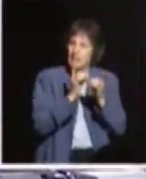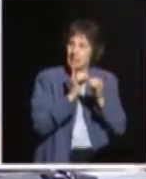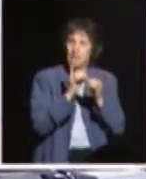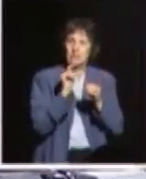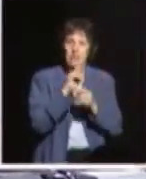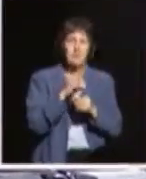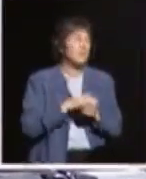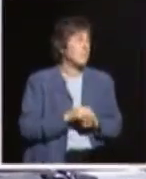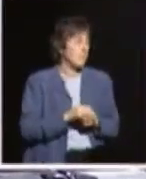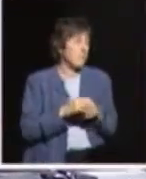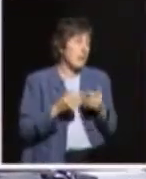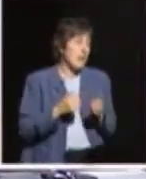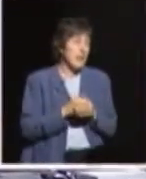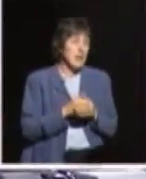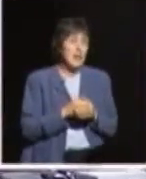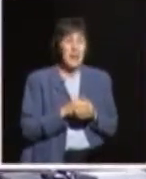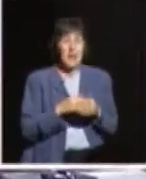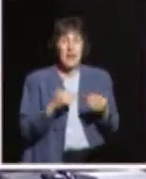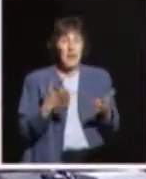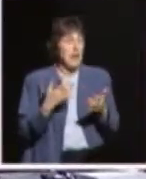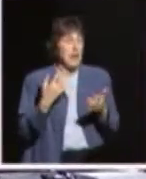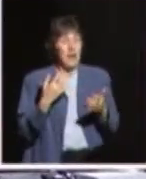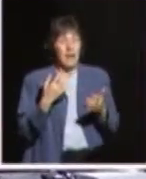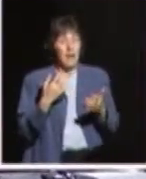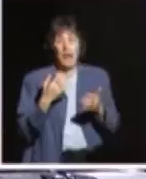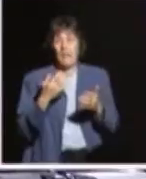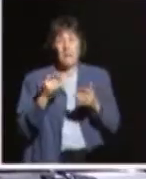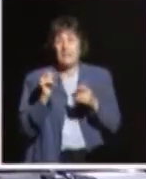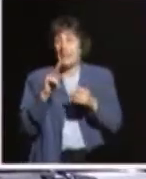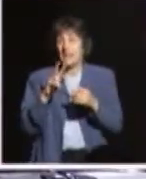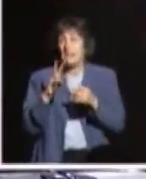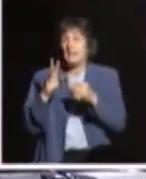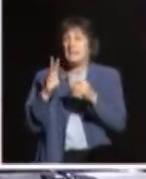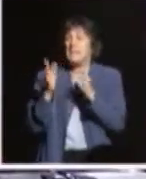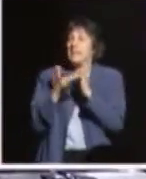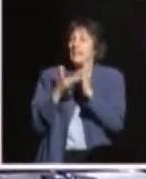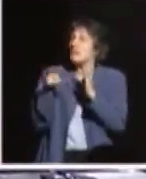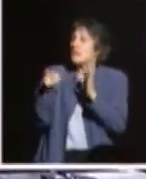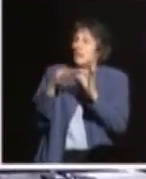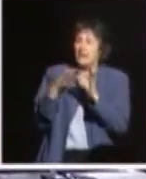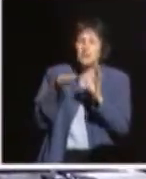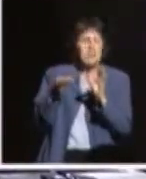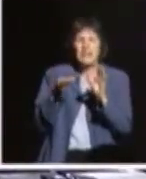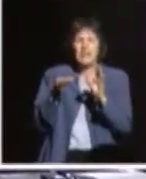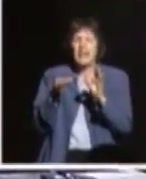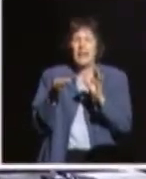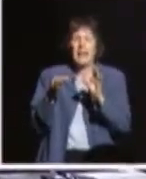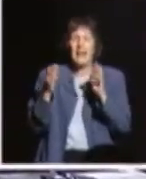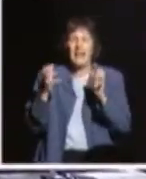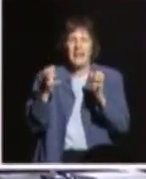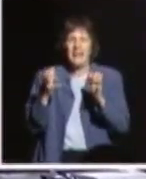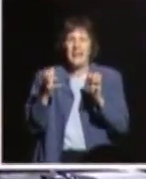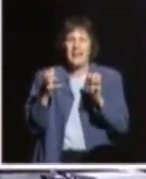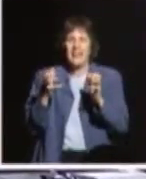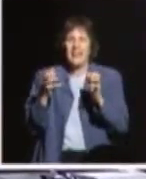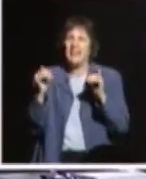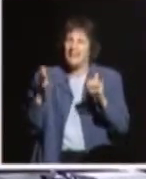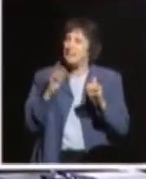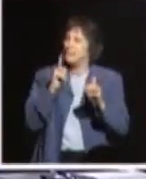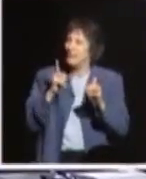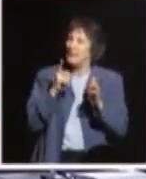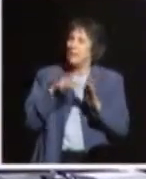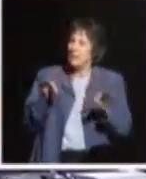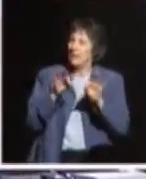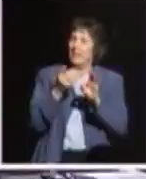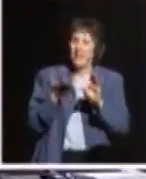universal access to the exact technology that you're mentioning. And I really love the way you put your question, because it brought it to